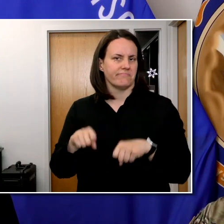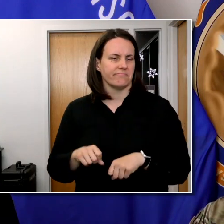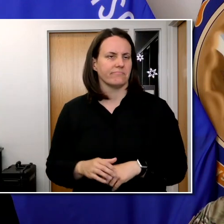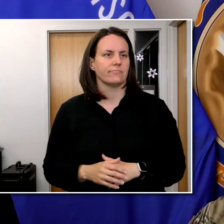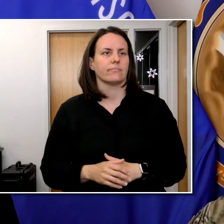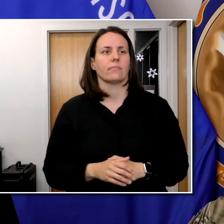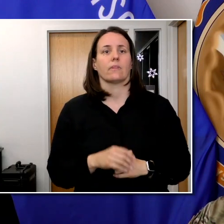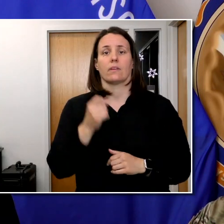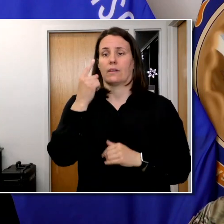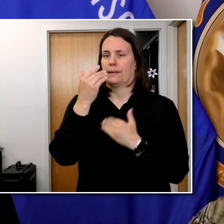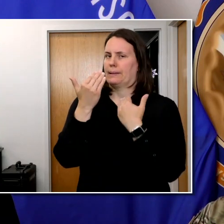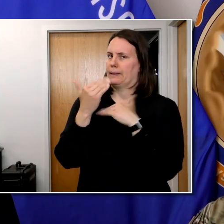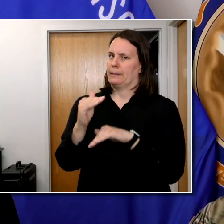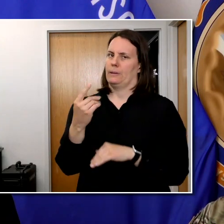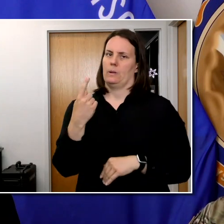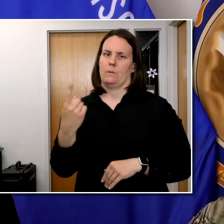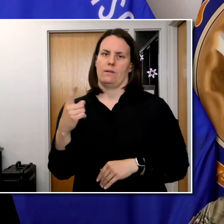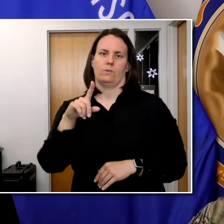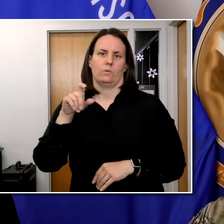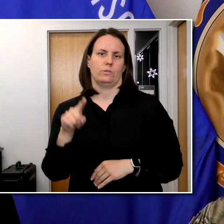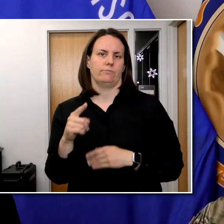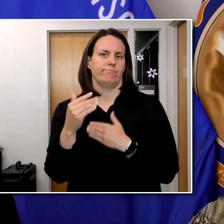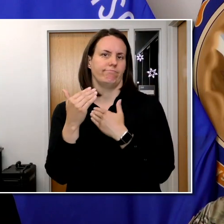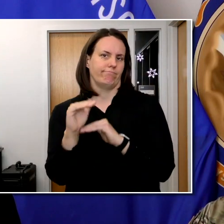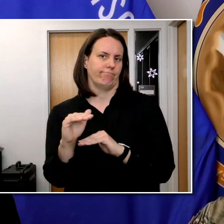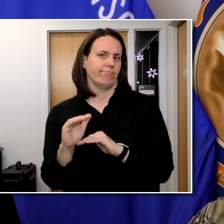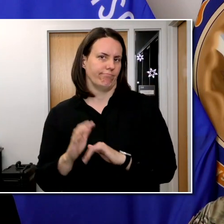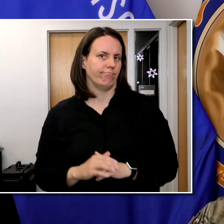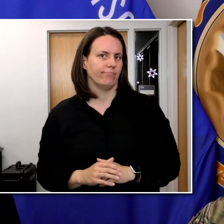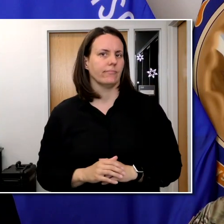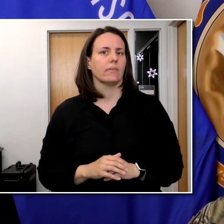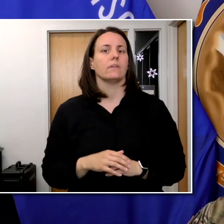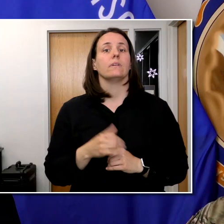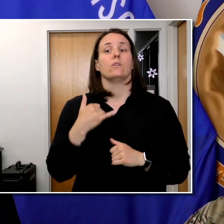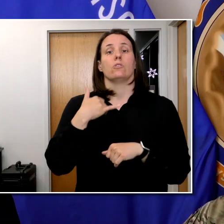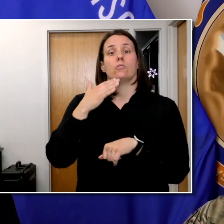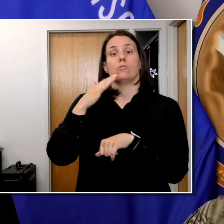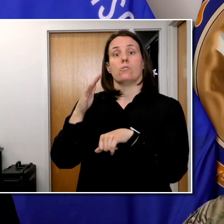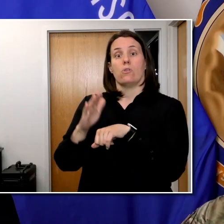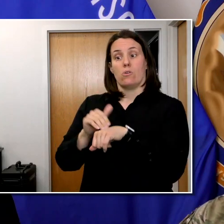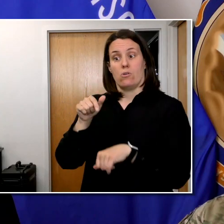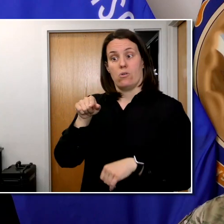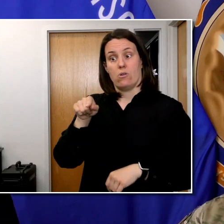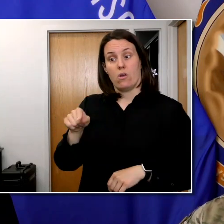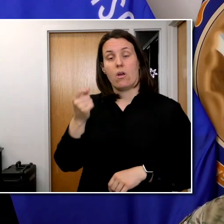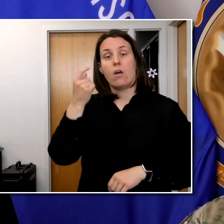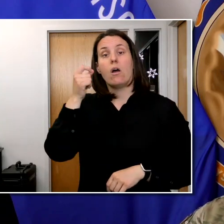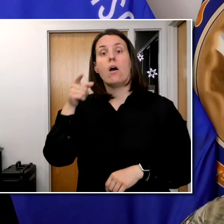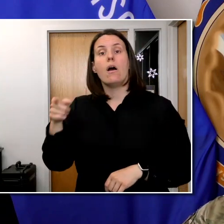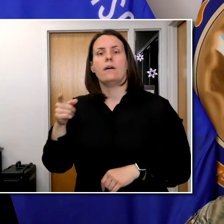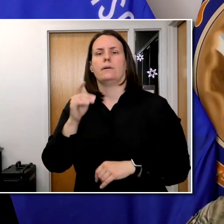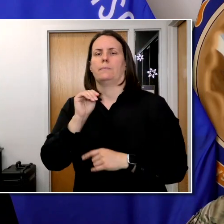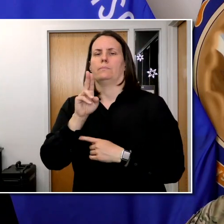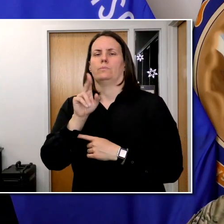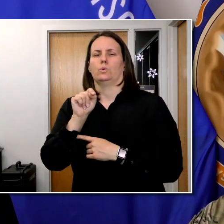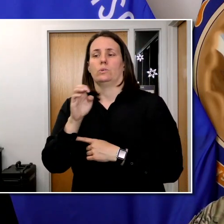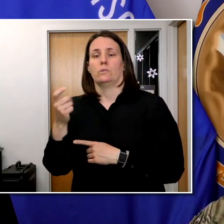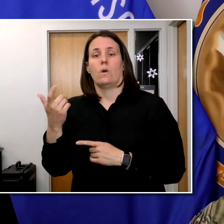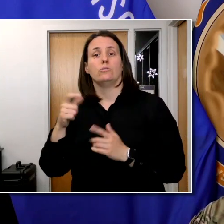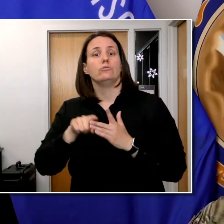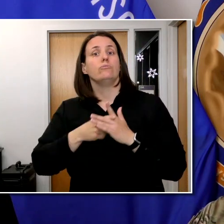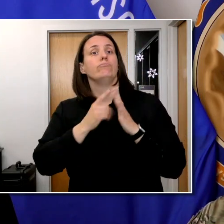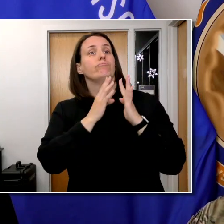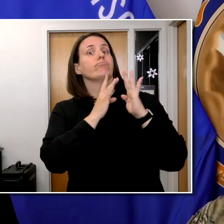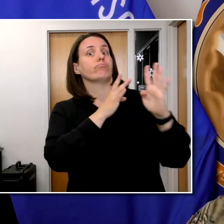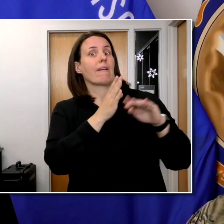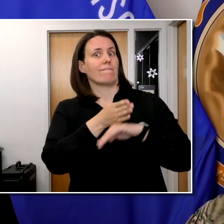taking one question per outlet. All lines are currently in listen-only mode. Once called on, reporters should dial *6 to unmute their